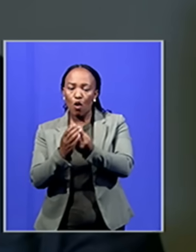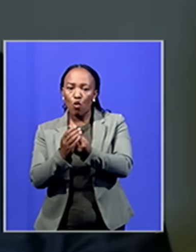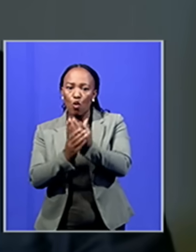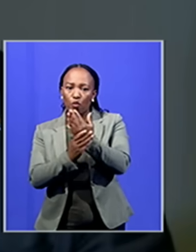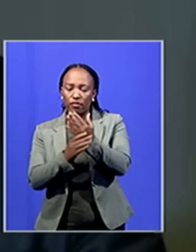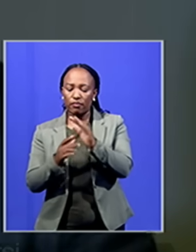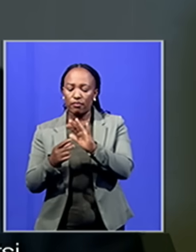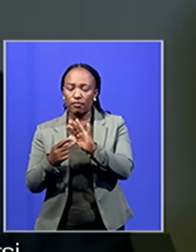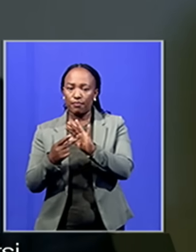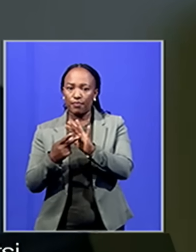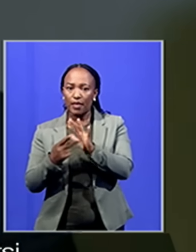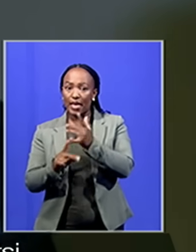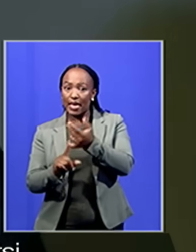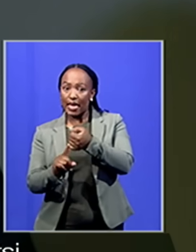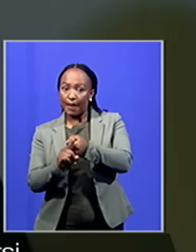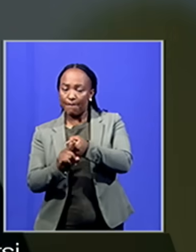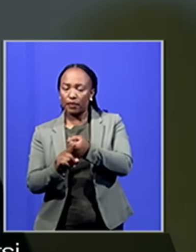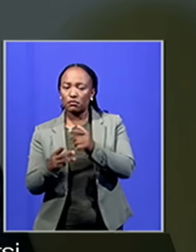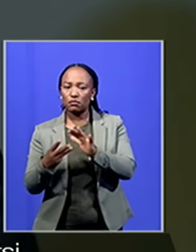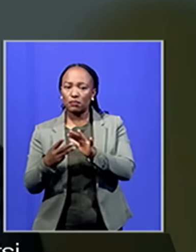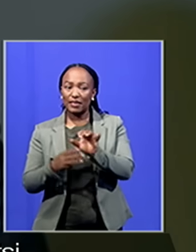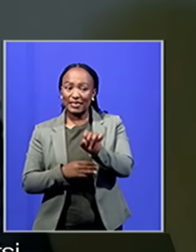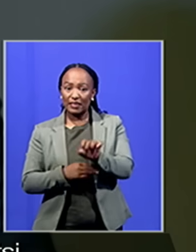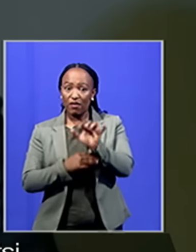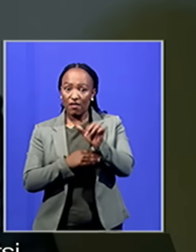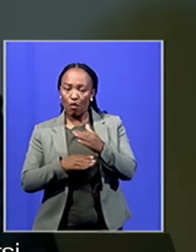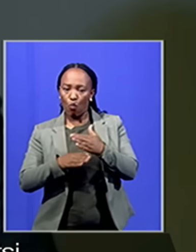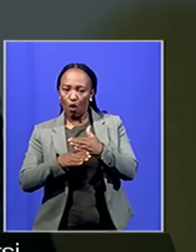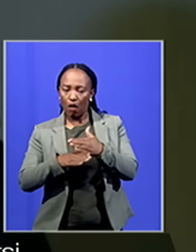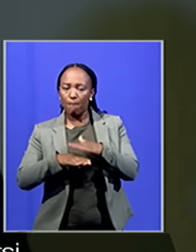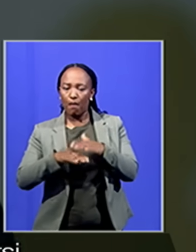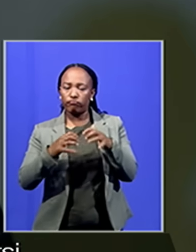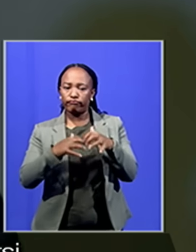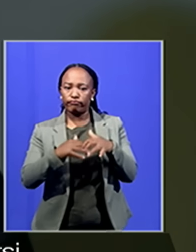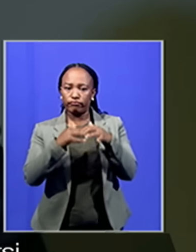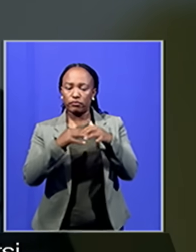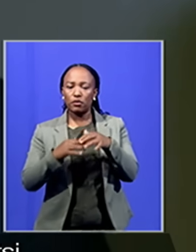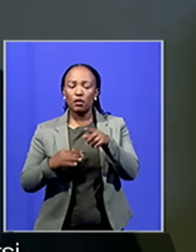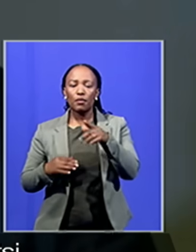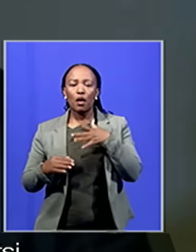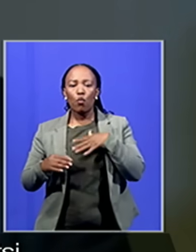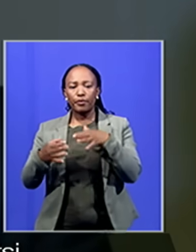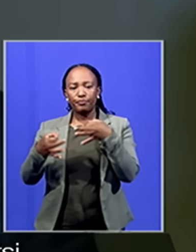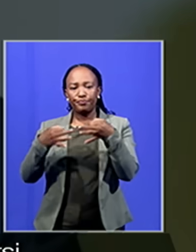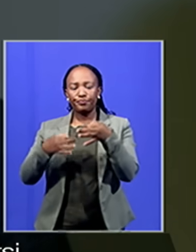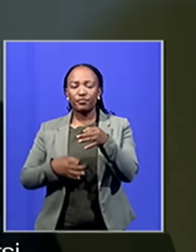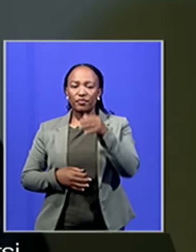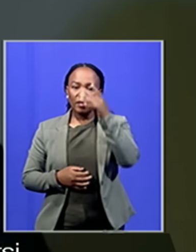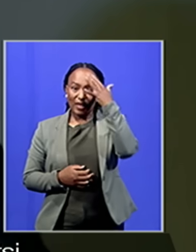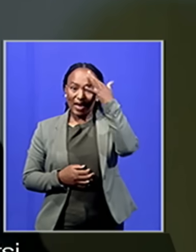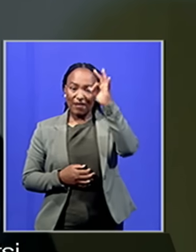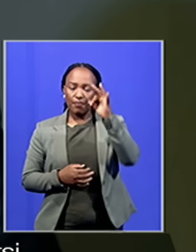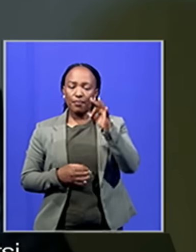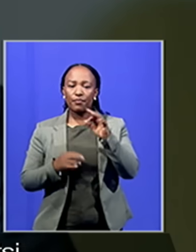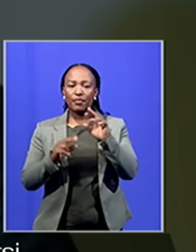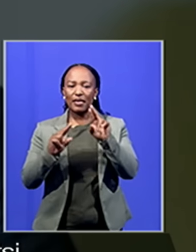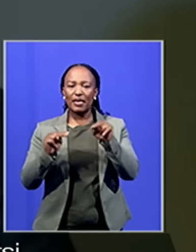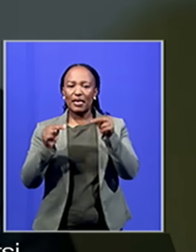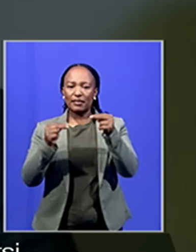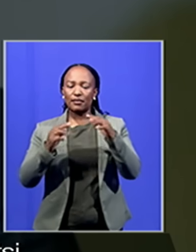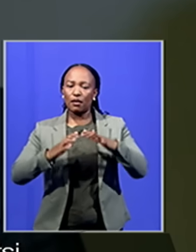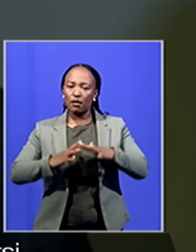more opportunities for more South Africans. I want to talk a little bit about the Government of National Unity that was formed in the wake